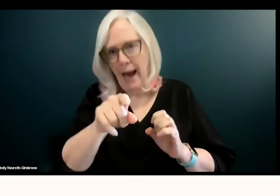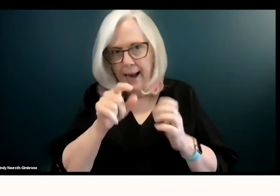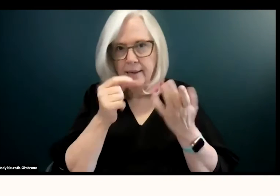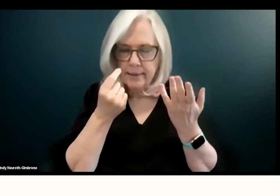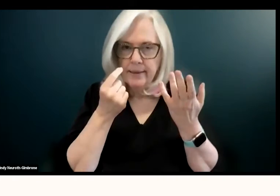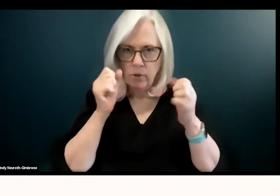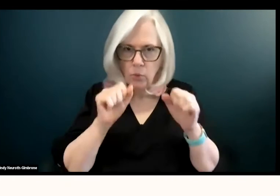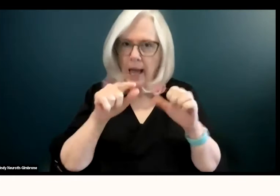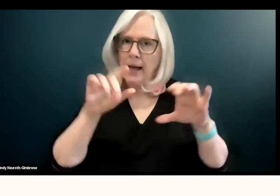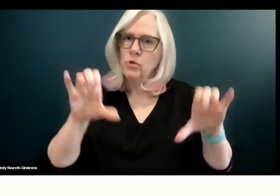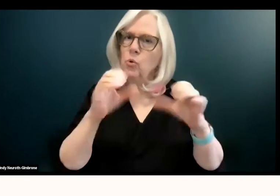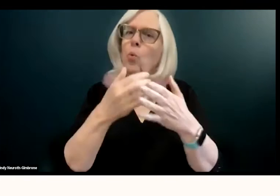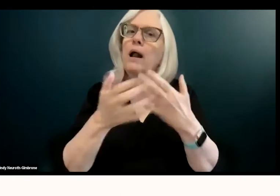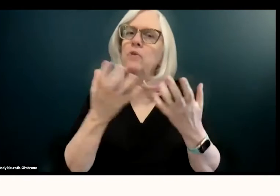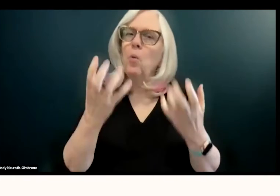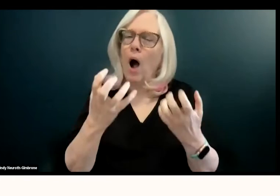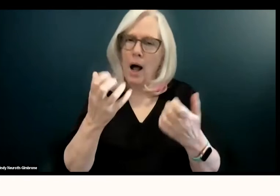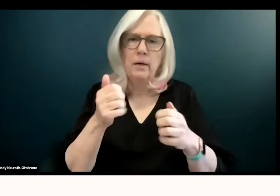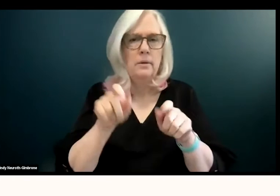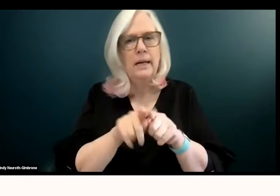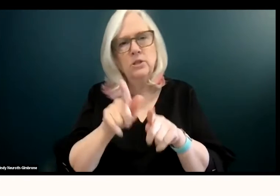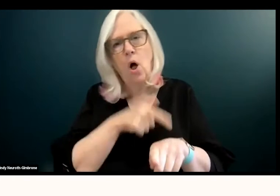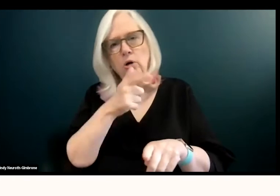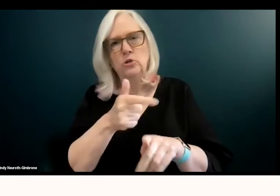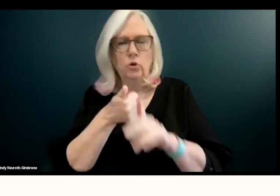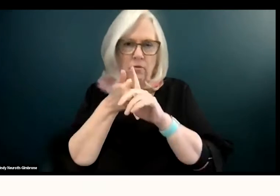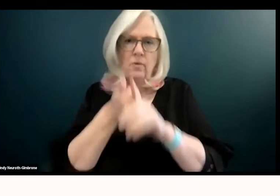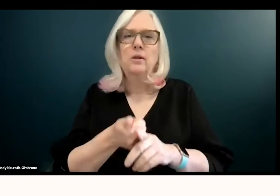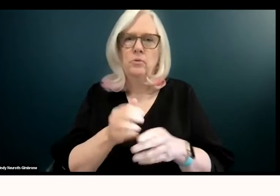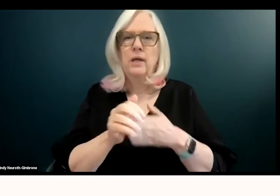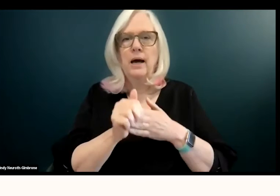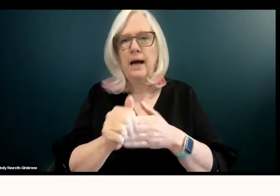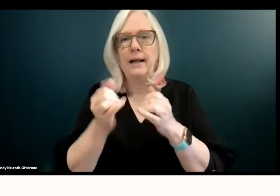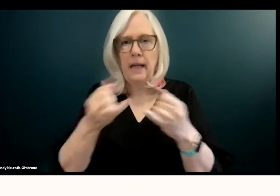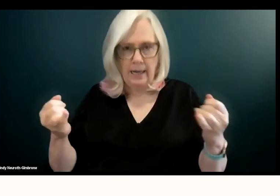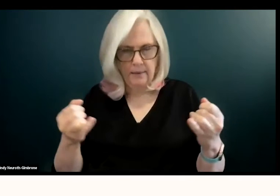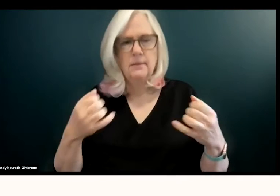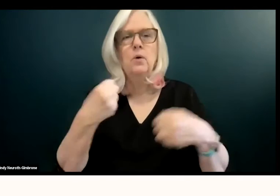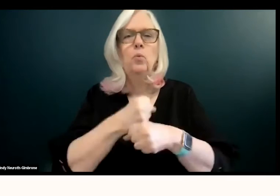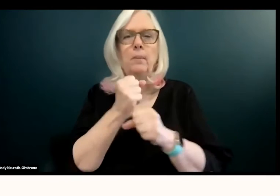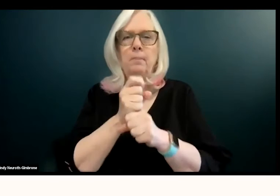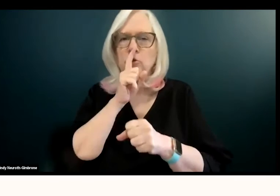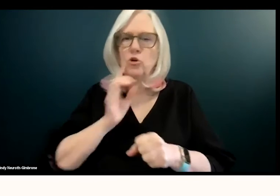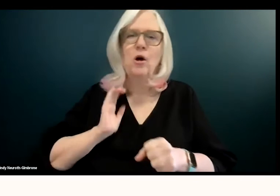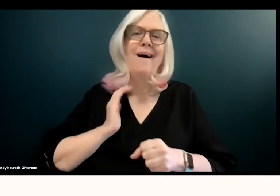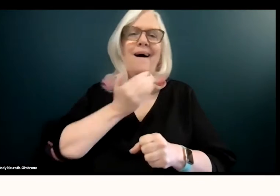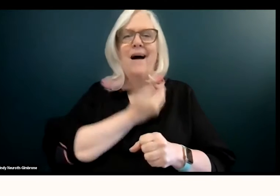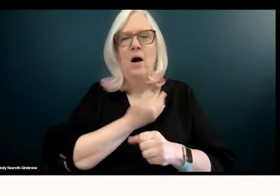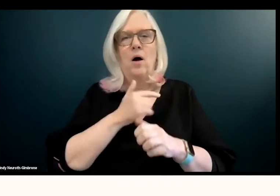aspects of it. So needless to say, we will and we do consistently make sure all of our lesson plans align with it.